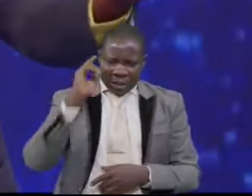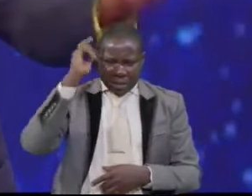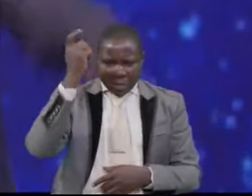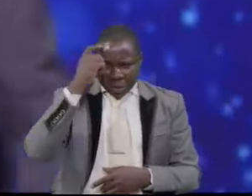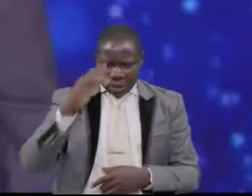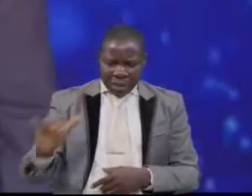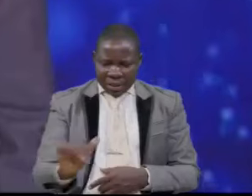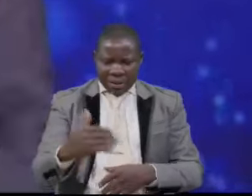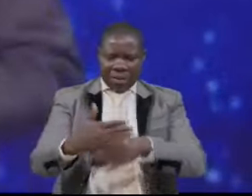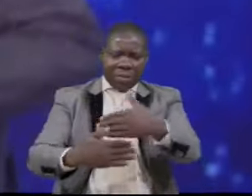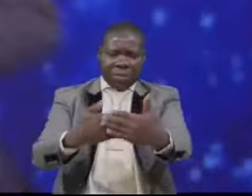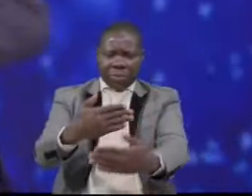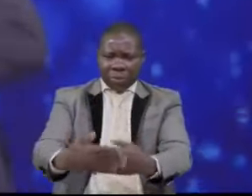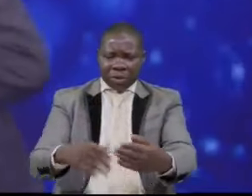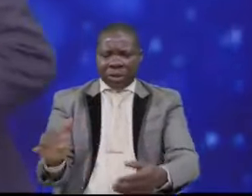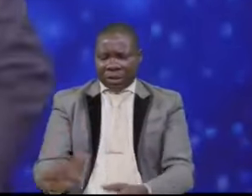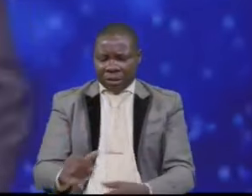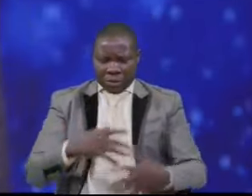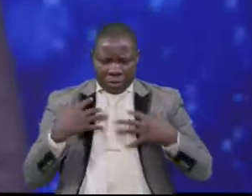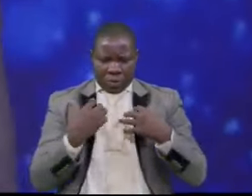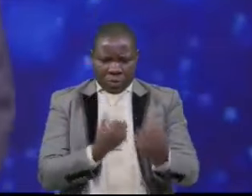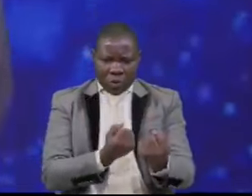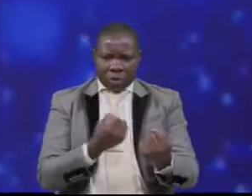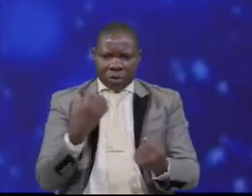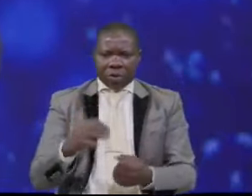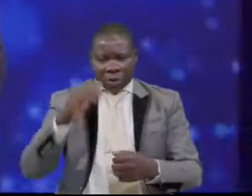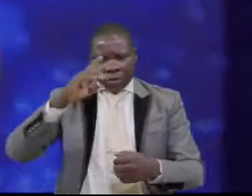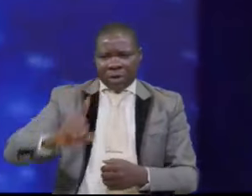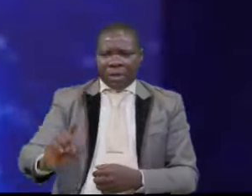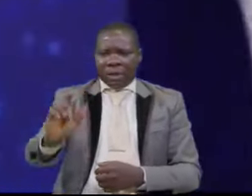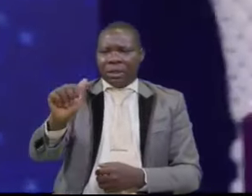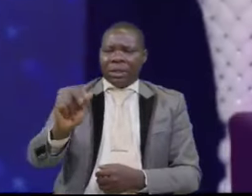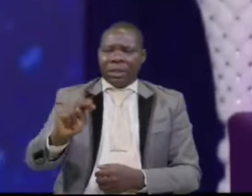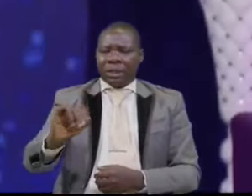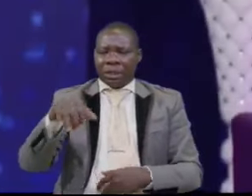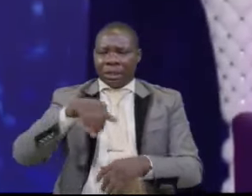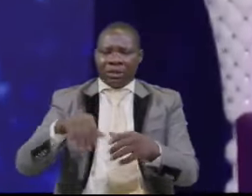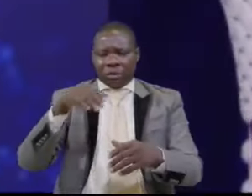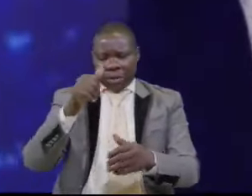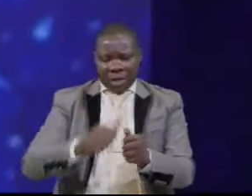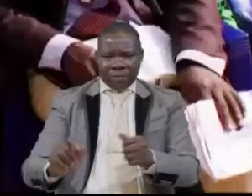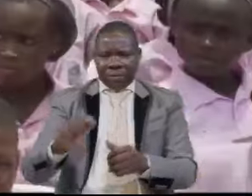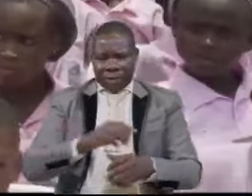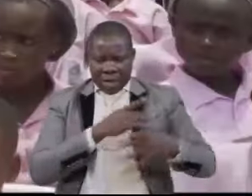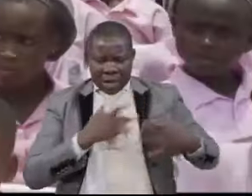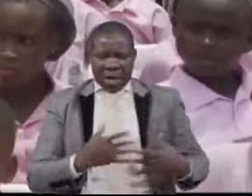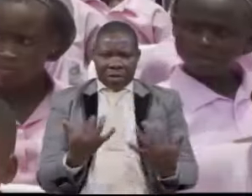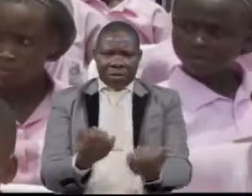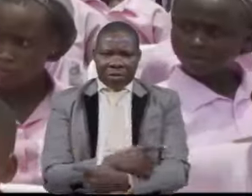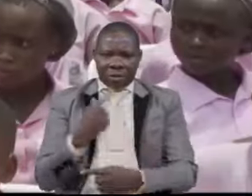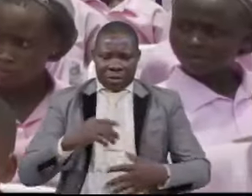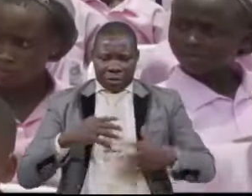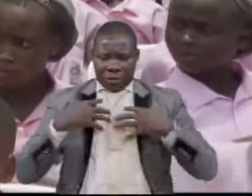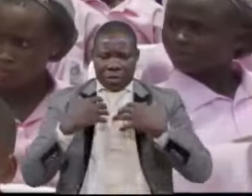that same courage of Daniel into every heart today? The courage of Daniel will come to you.